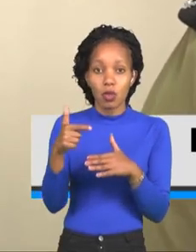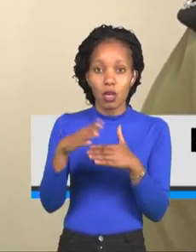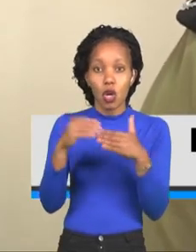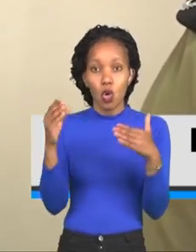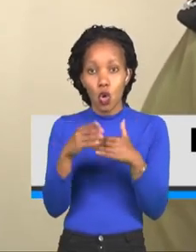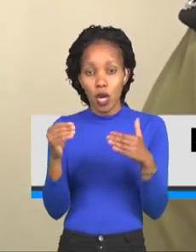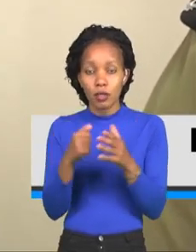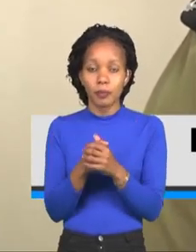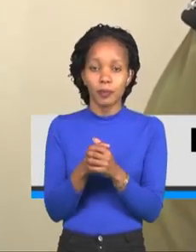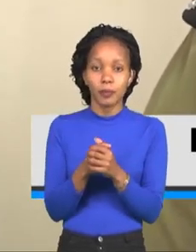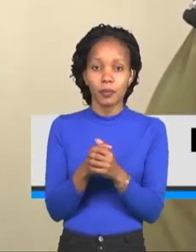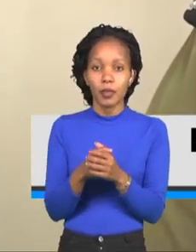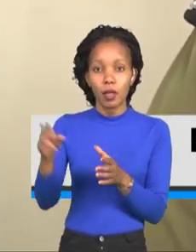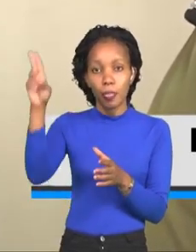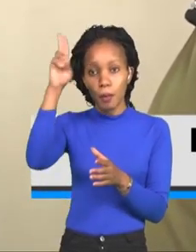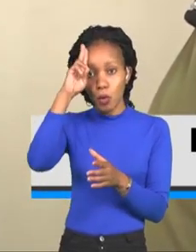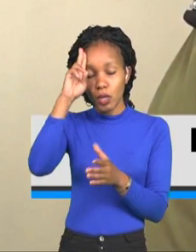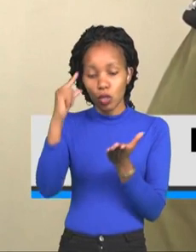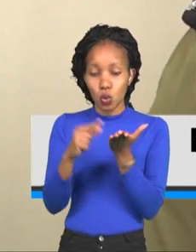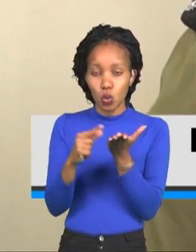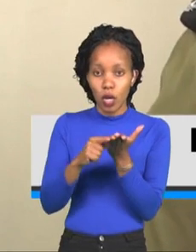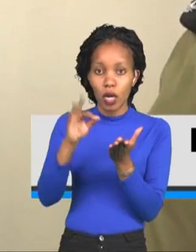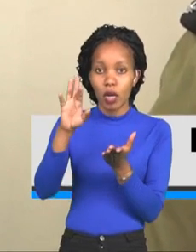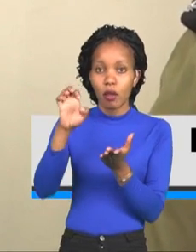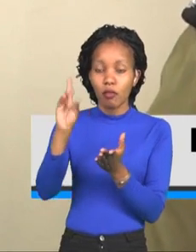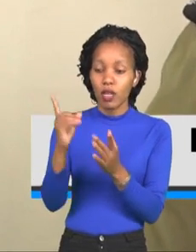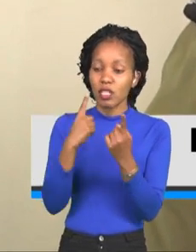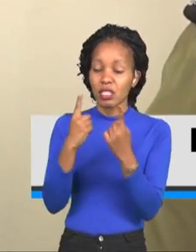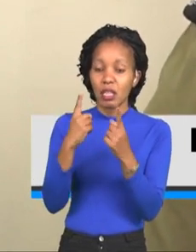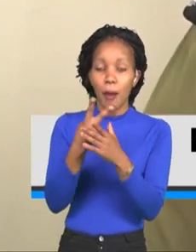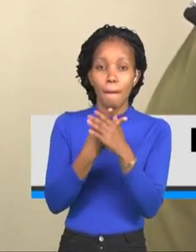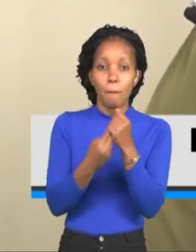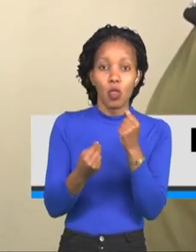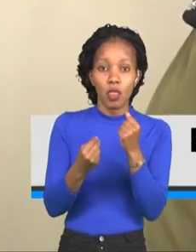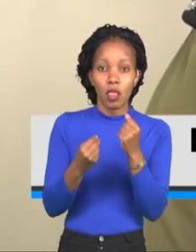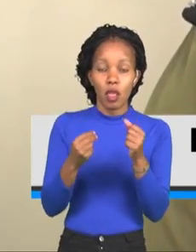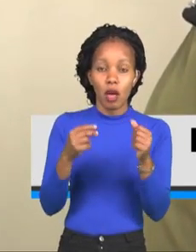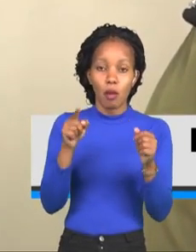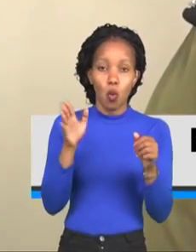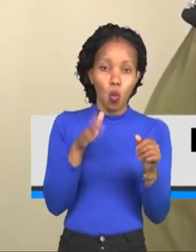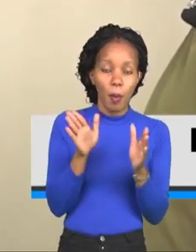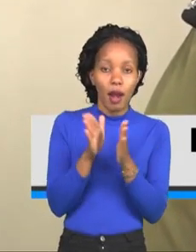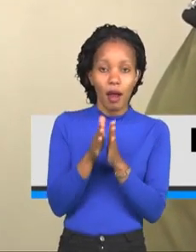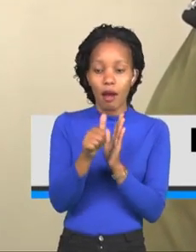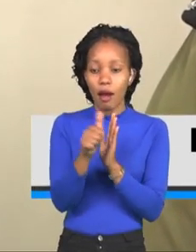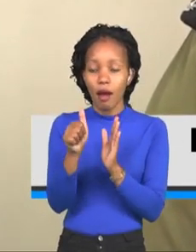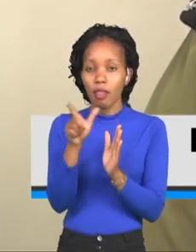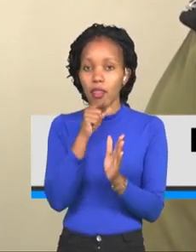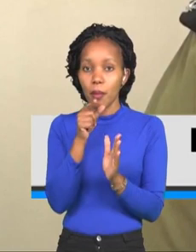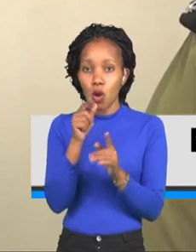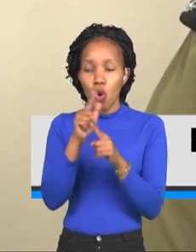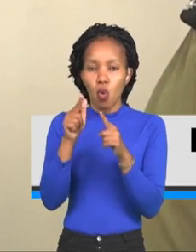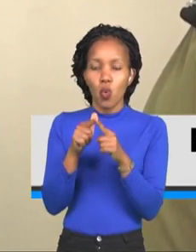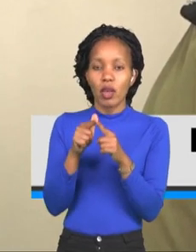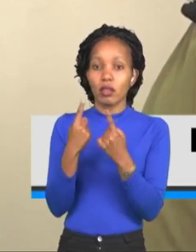release. Ugandan police spokesman Fred Enanga said both the tourist and the guide were released after the kidnappers realized the